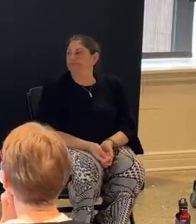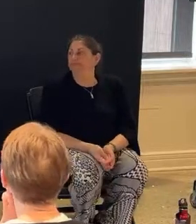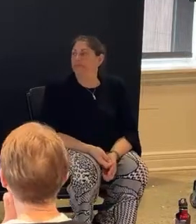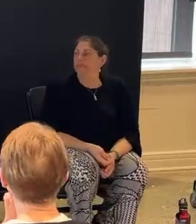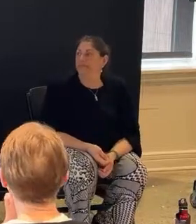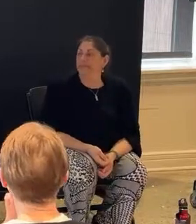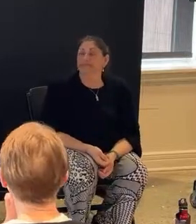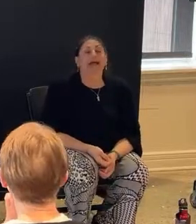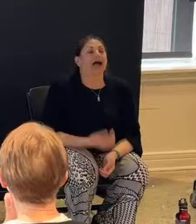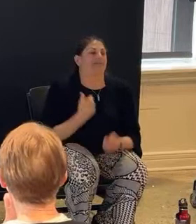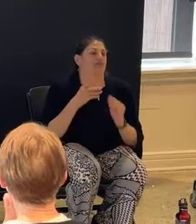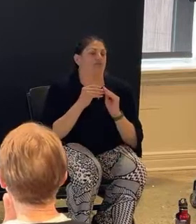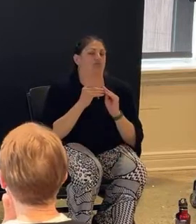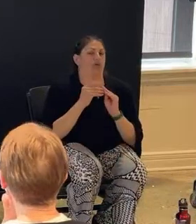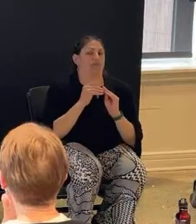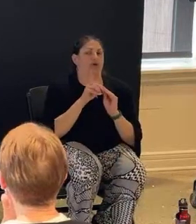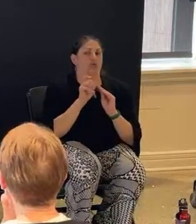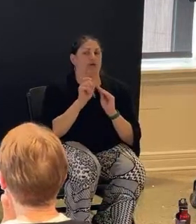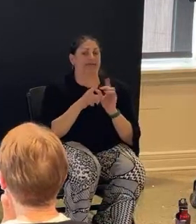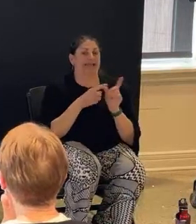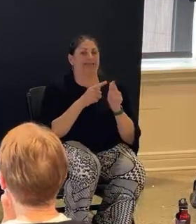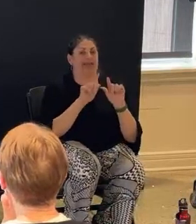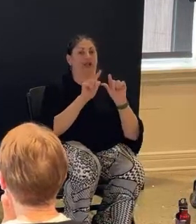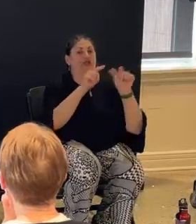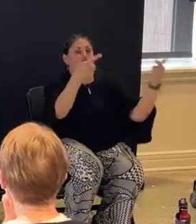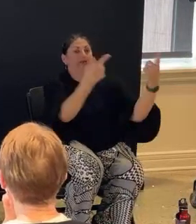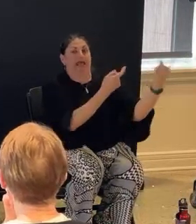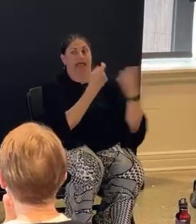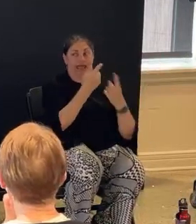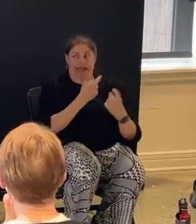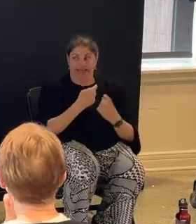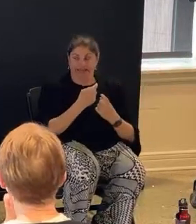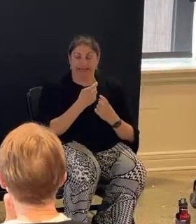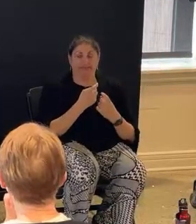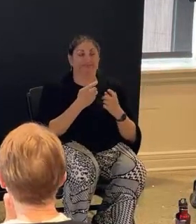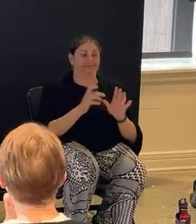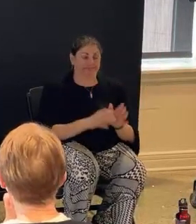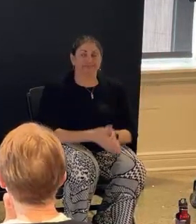So I have just one more question, and then we're going to take questions from the audience. And this one is a little bit